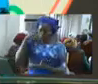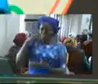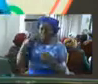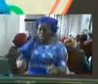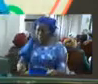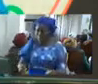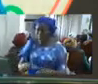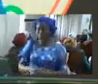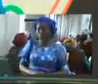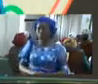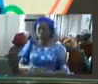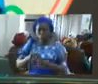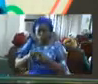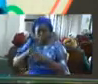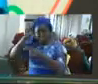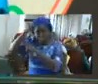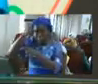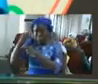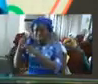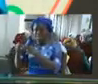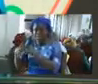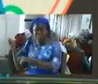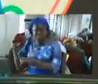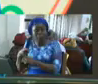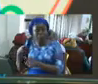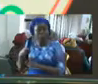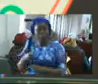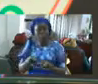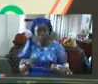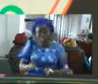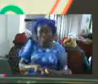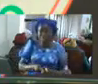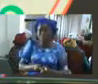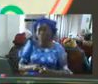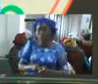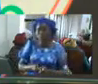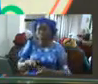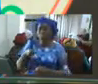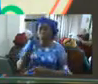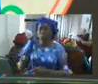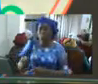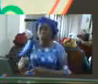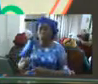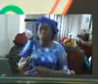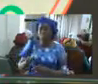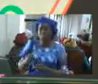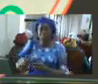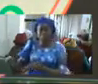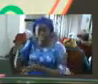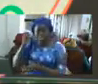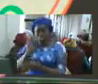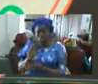As Samson got victory, the weapon he used to get the victory, he threw it